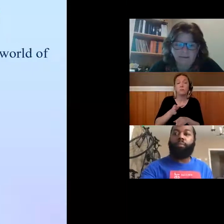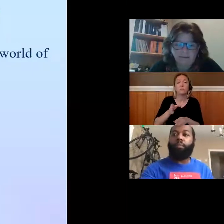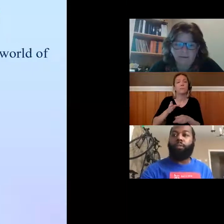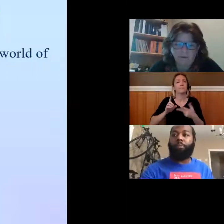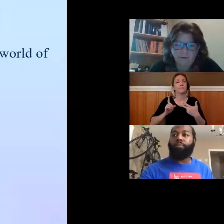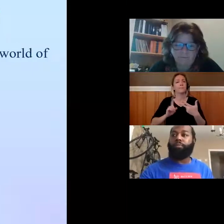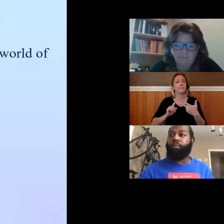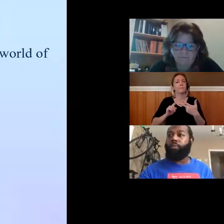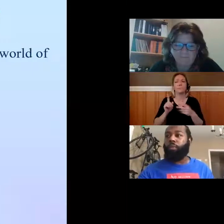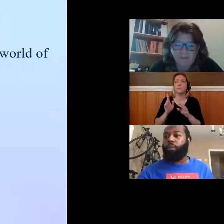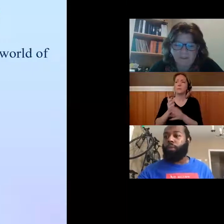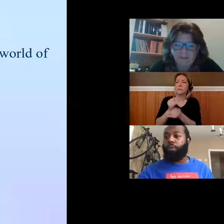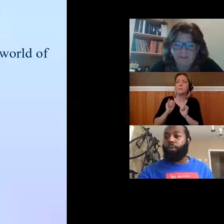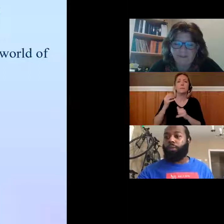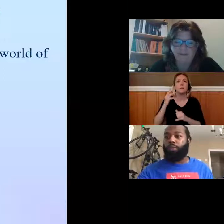the community.